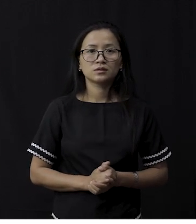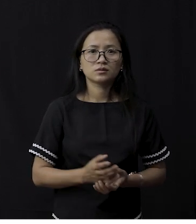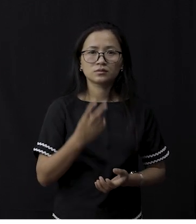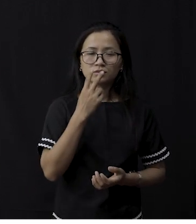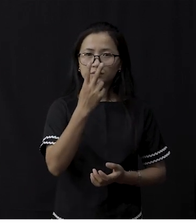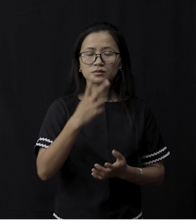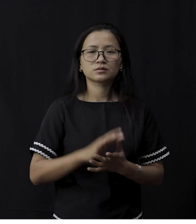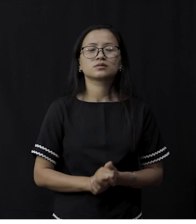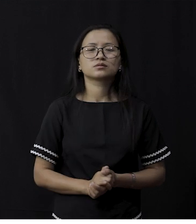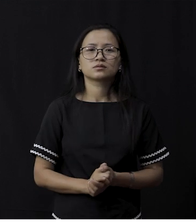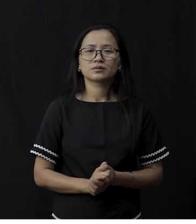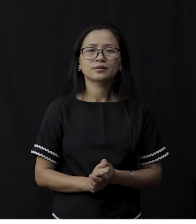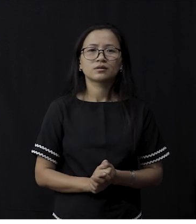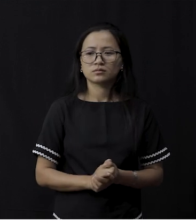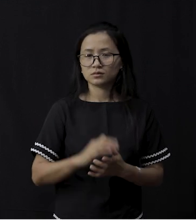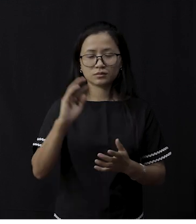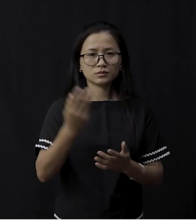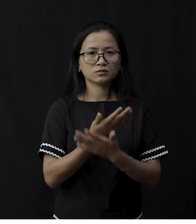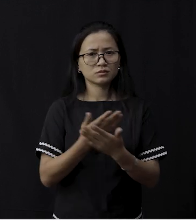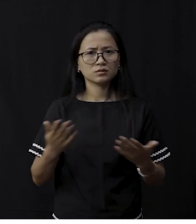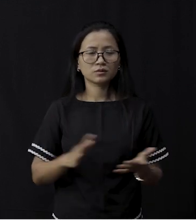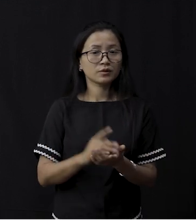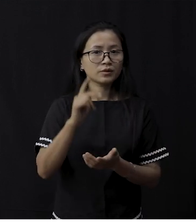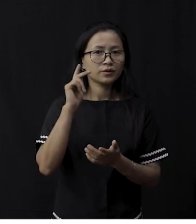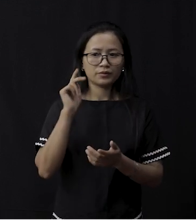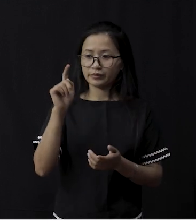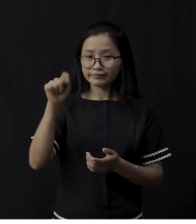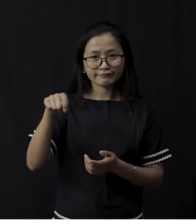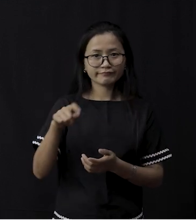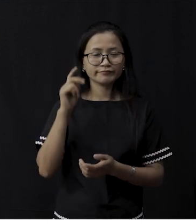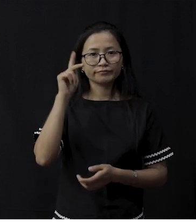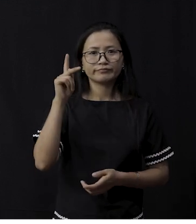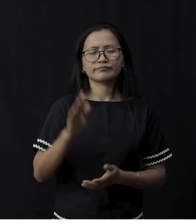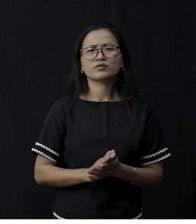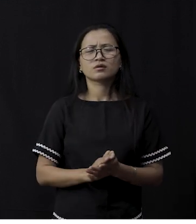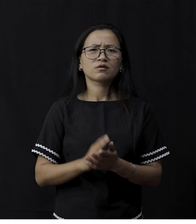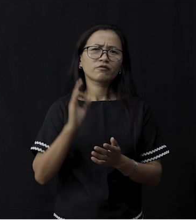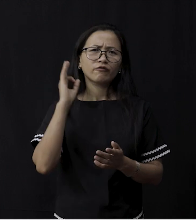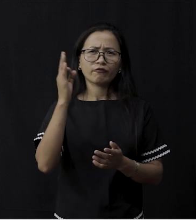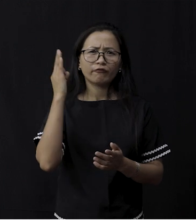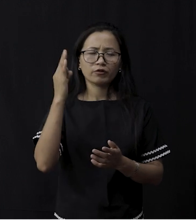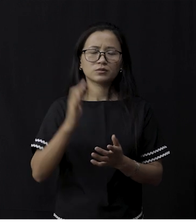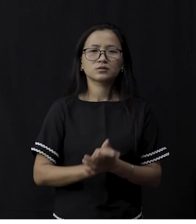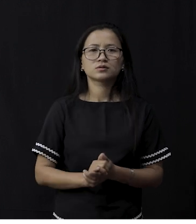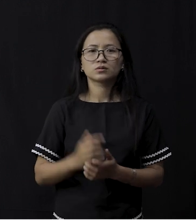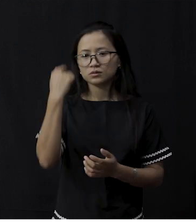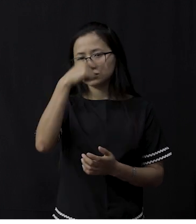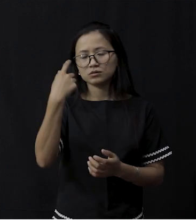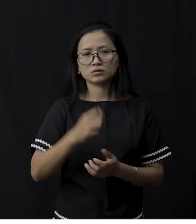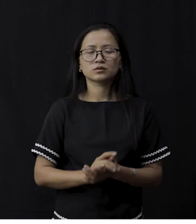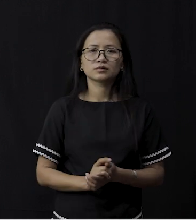Okay, so this is something that our Kohima is very famous in. So who would like to take